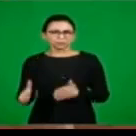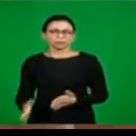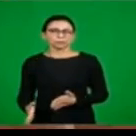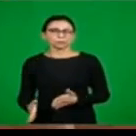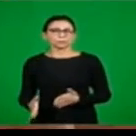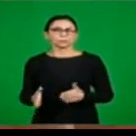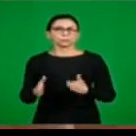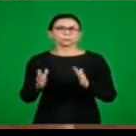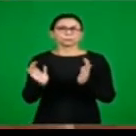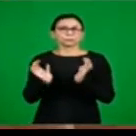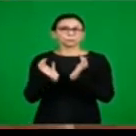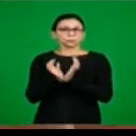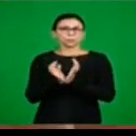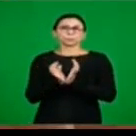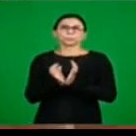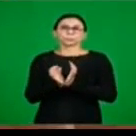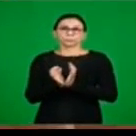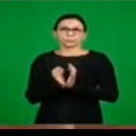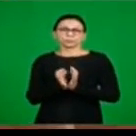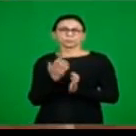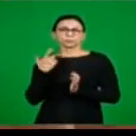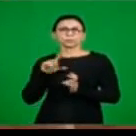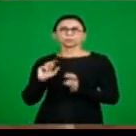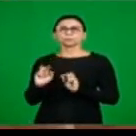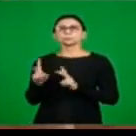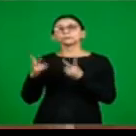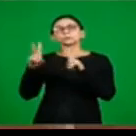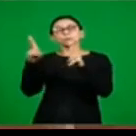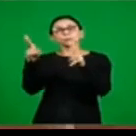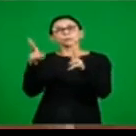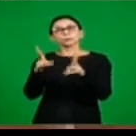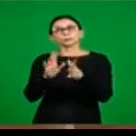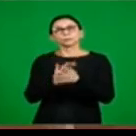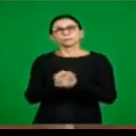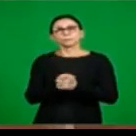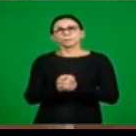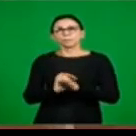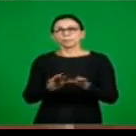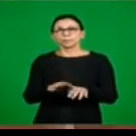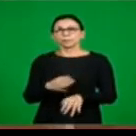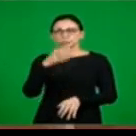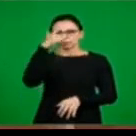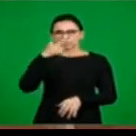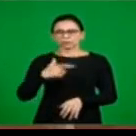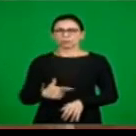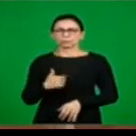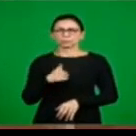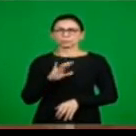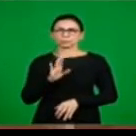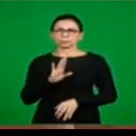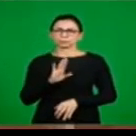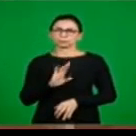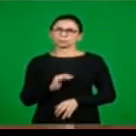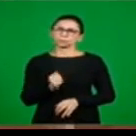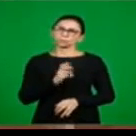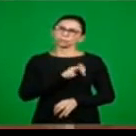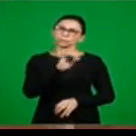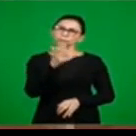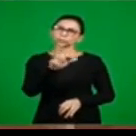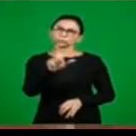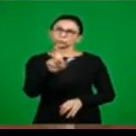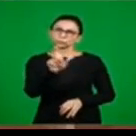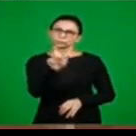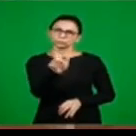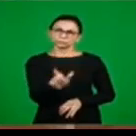humiliation, lies, but they remained at God's feet, and the victory is guaranteed. I'm not talking about my own person. I'm speaking